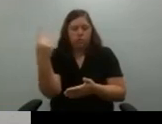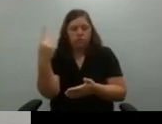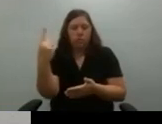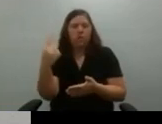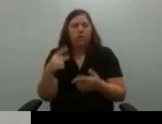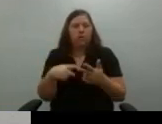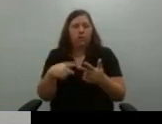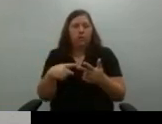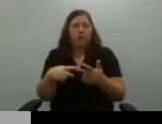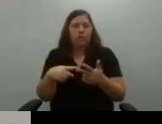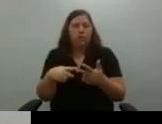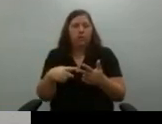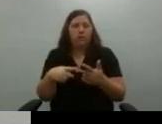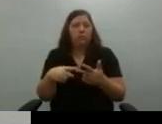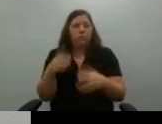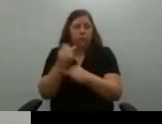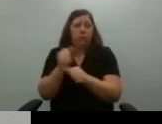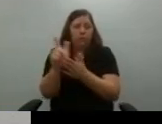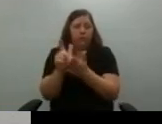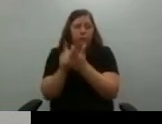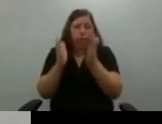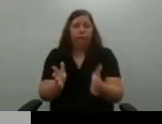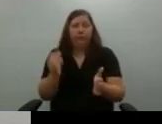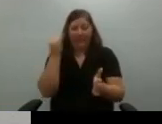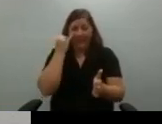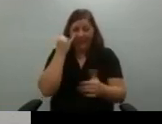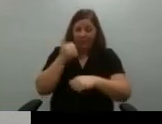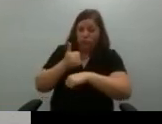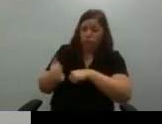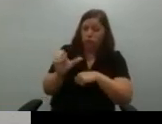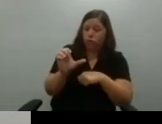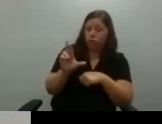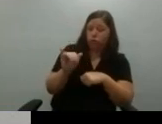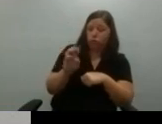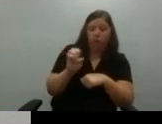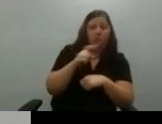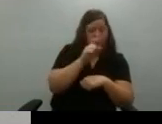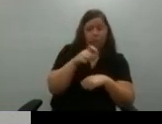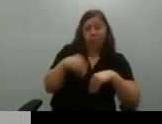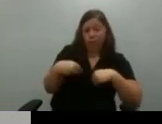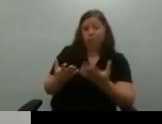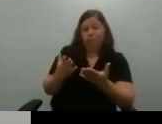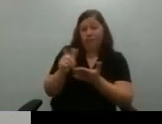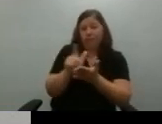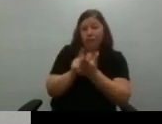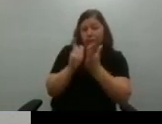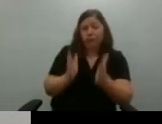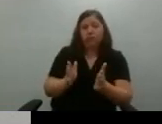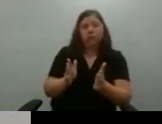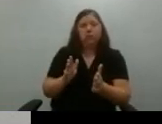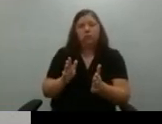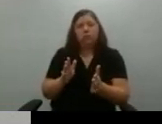been arrested for a crime, you have the right to have an attorney provided to you. Don't discuss your